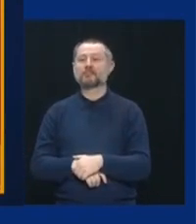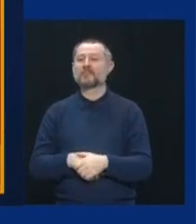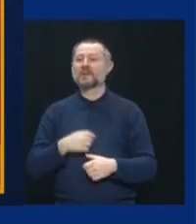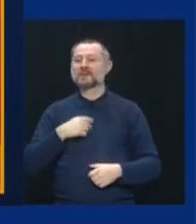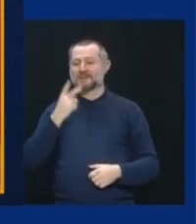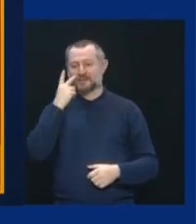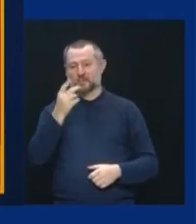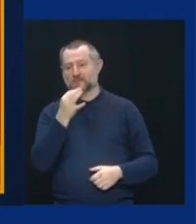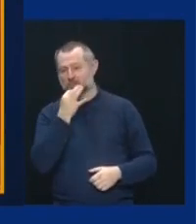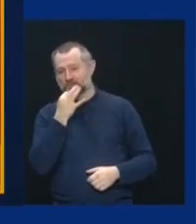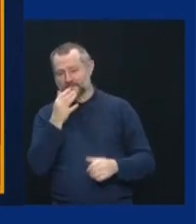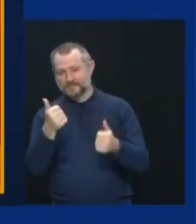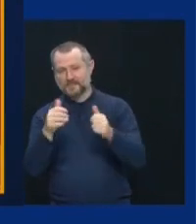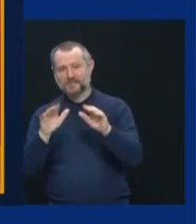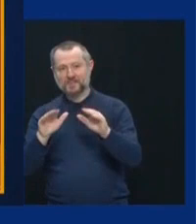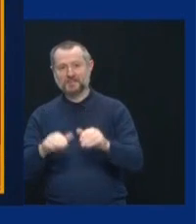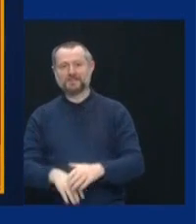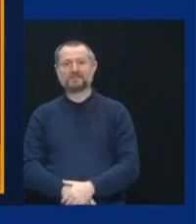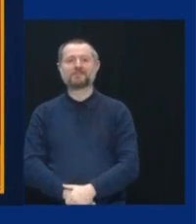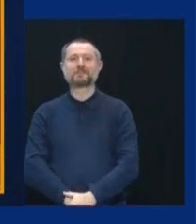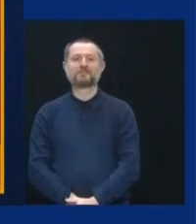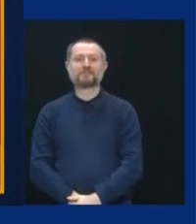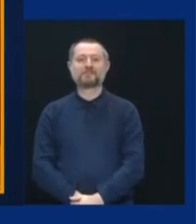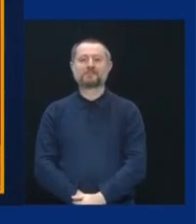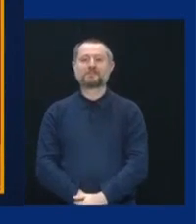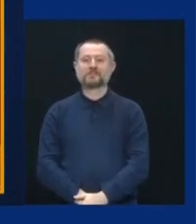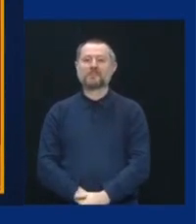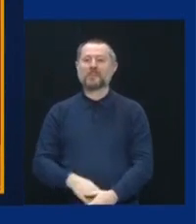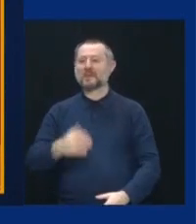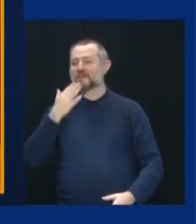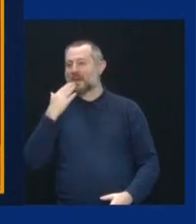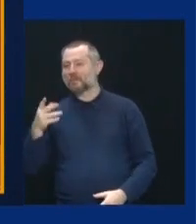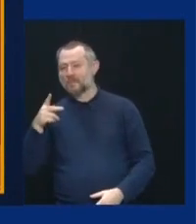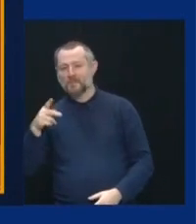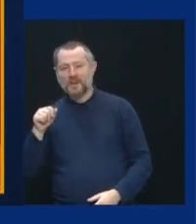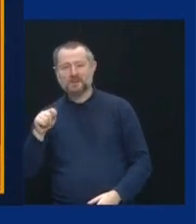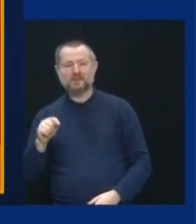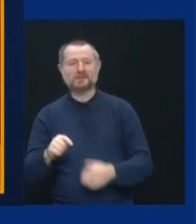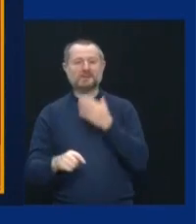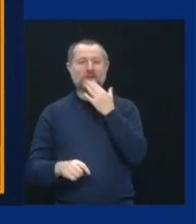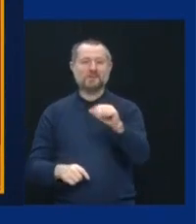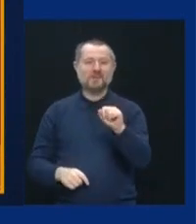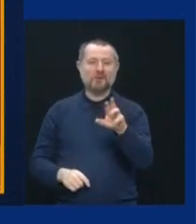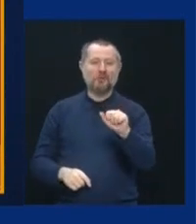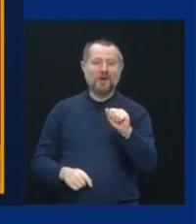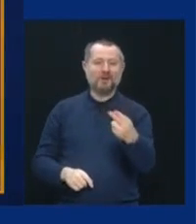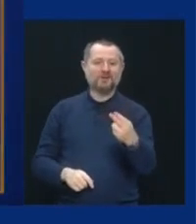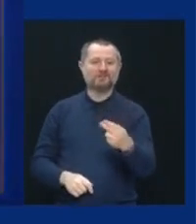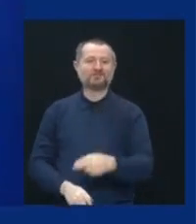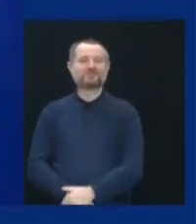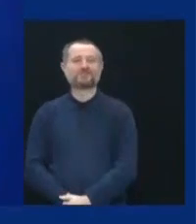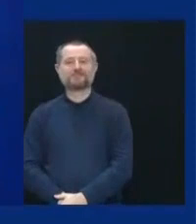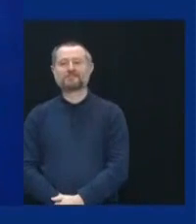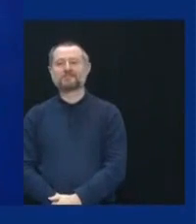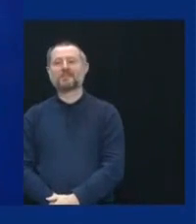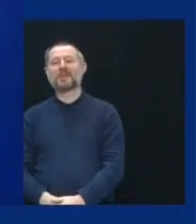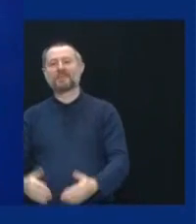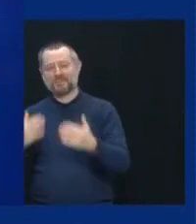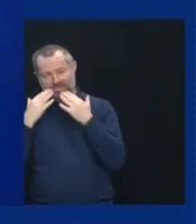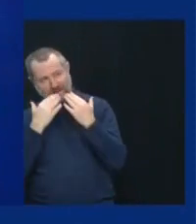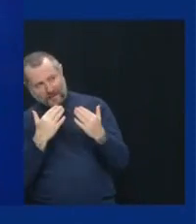soon. Thank you very much for being with us. Thank you, Pat. Thank you, Sarah. Thank you, Governor. Thank you, Governor. Thank